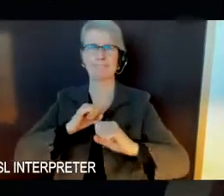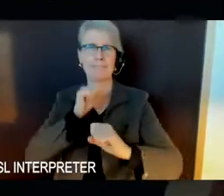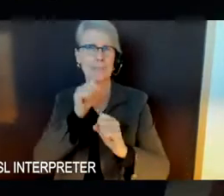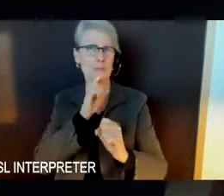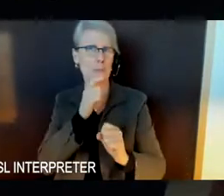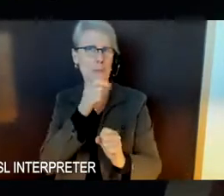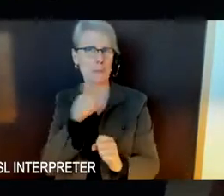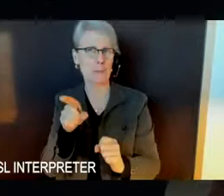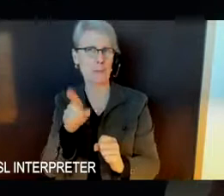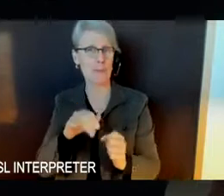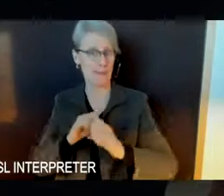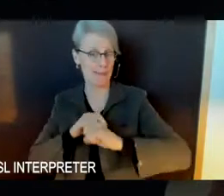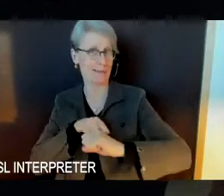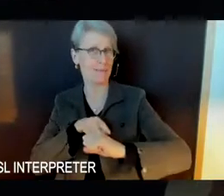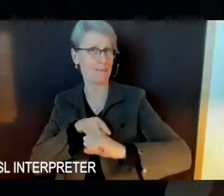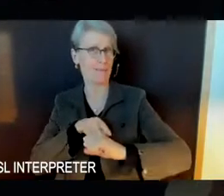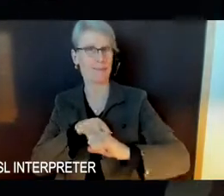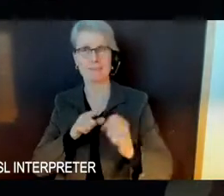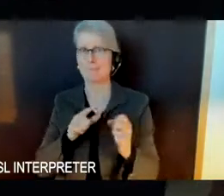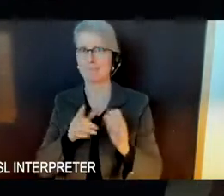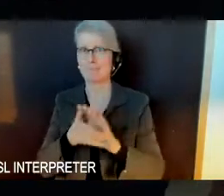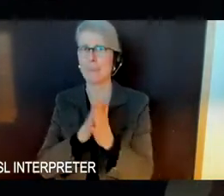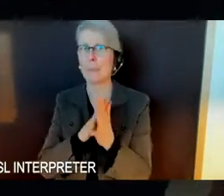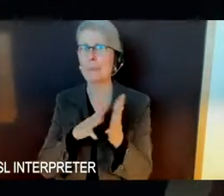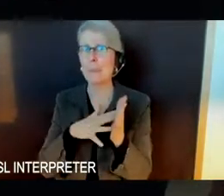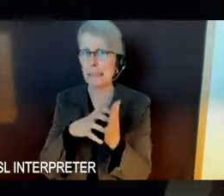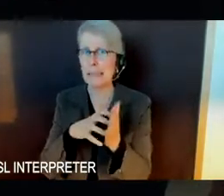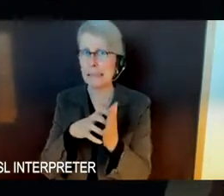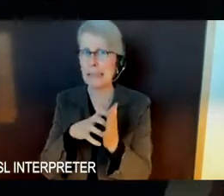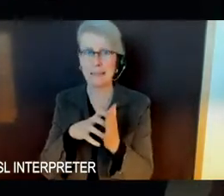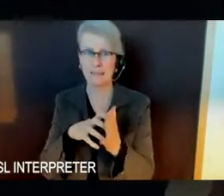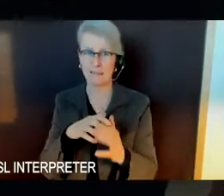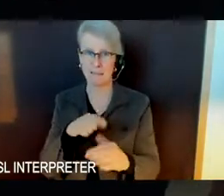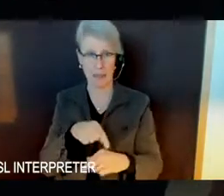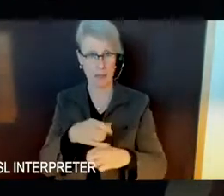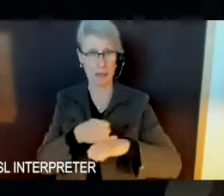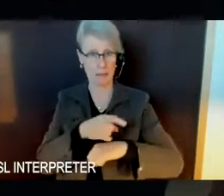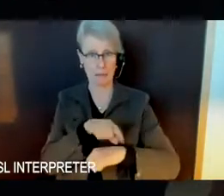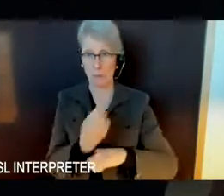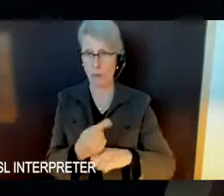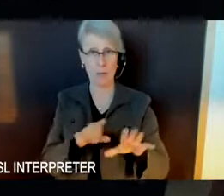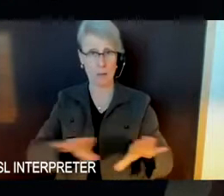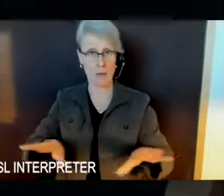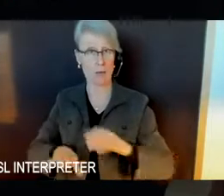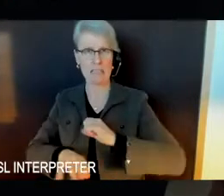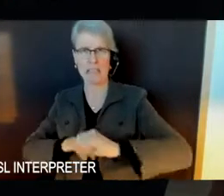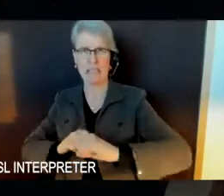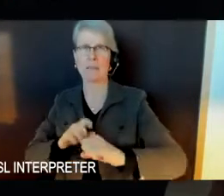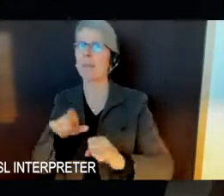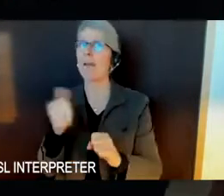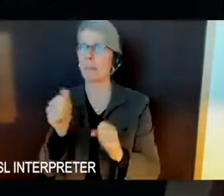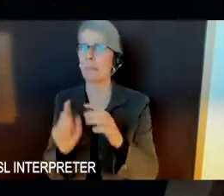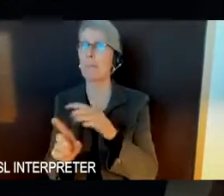of others. And this is where their strength becomes a weakness. And we're seeing it everywhere. And I'll give you